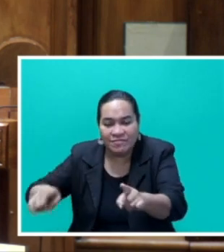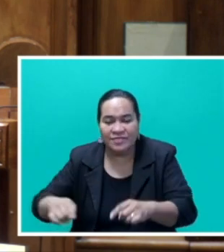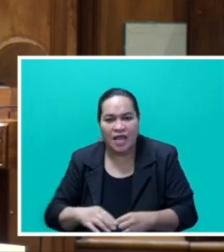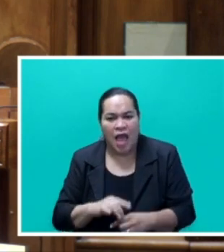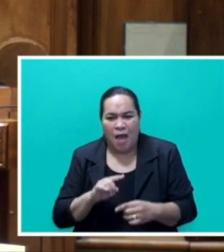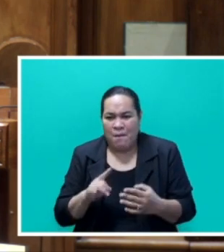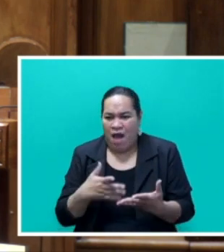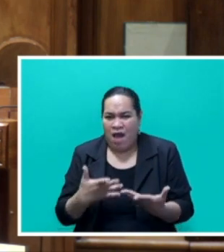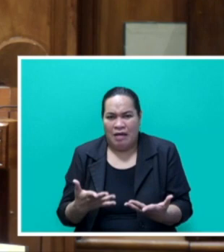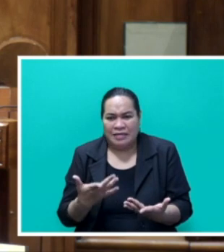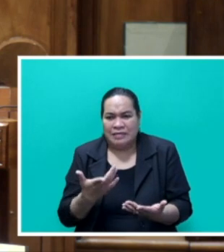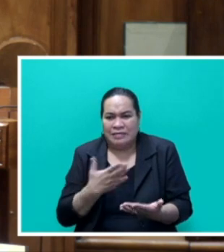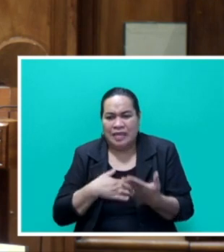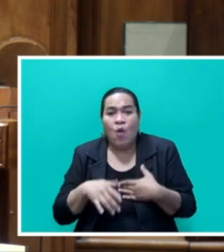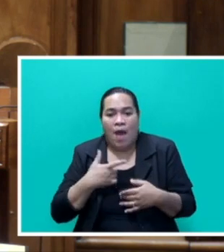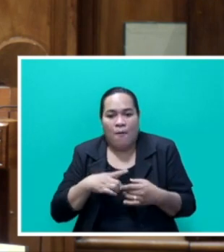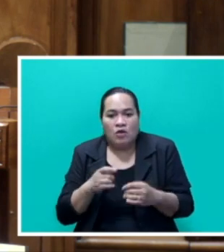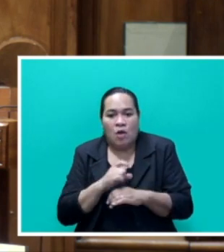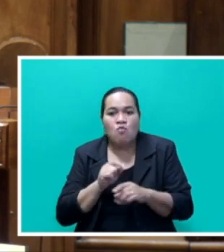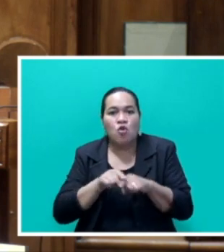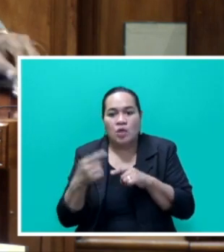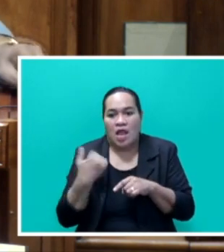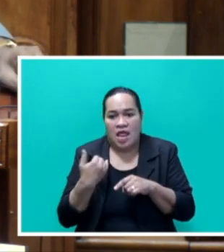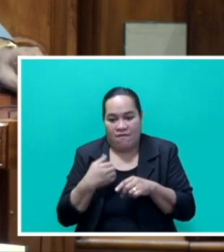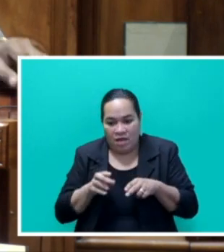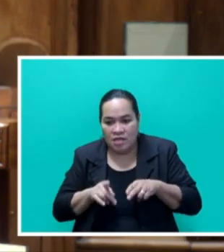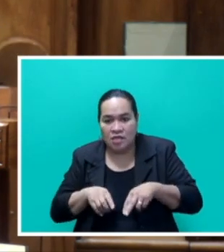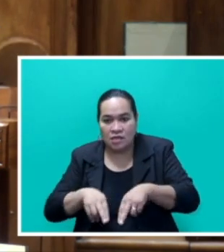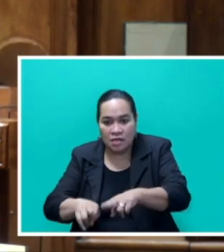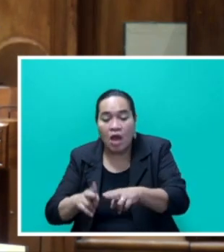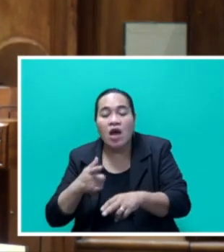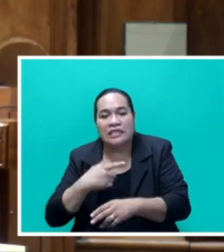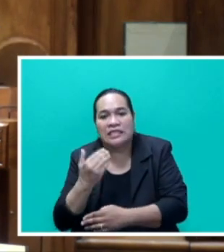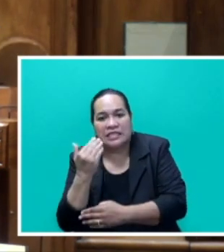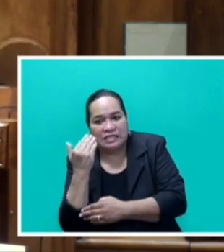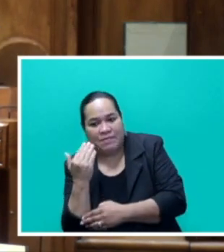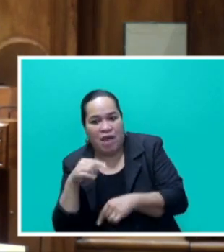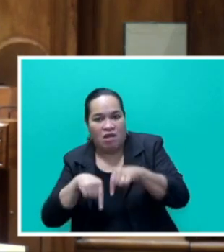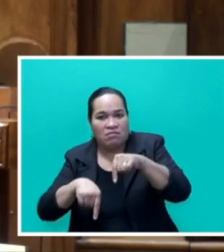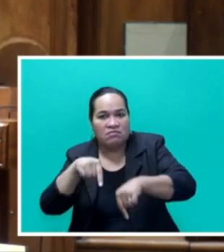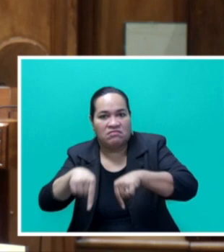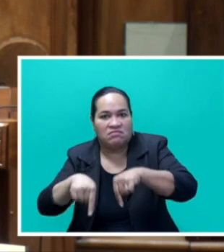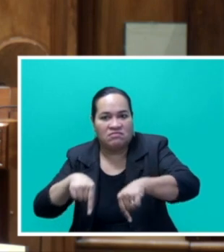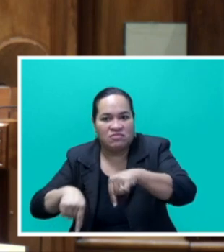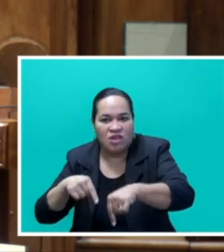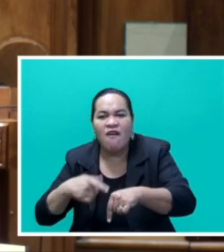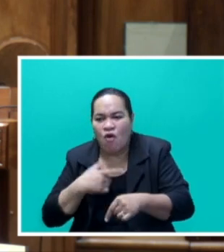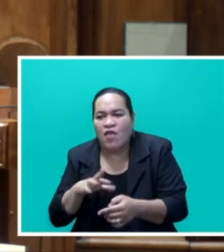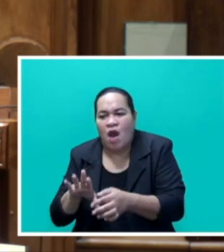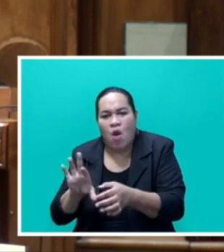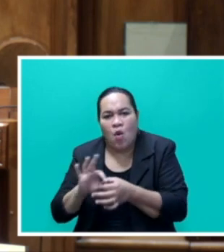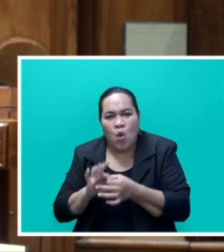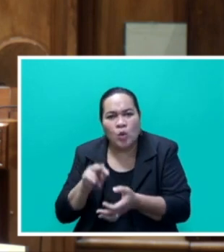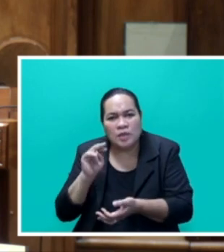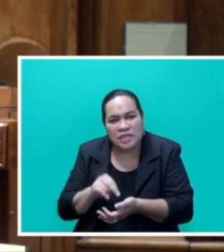constant pressure because our coastal communities are still heavily dependent on mangrove forests for a wide range of subsistence